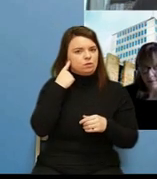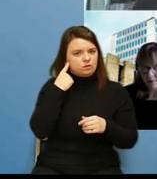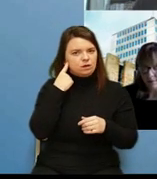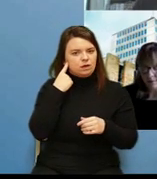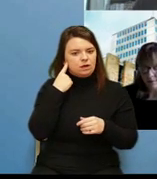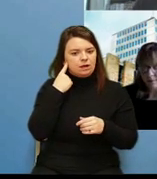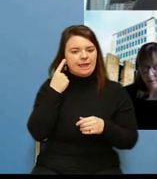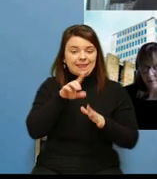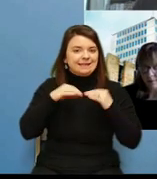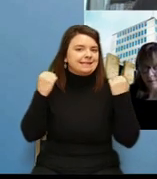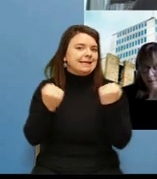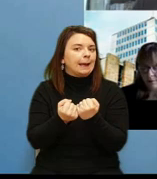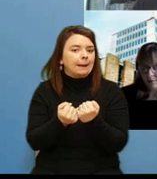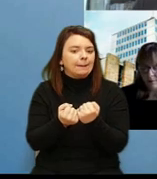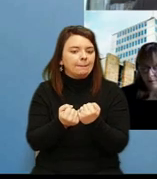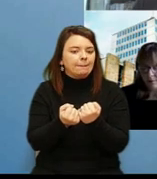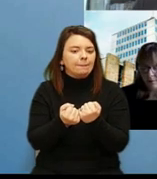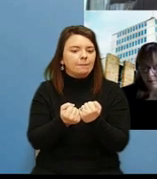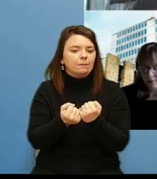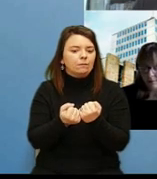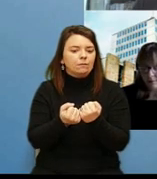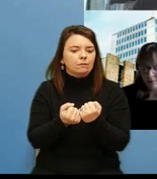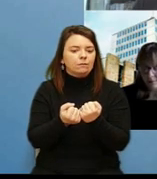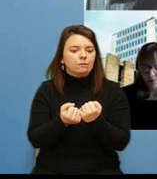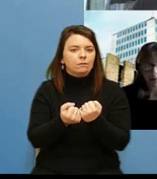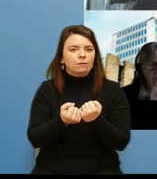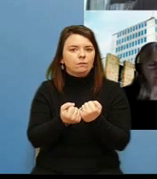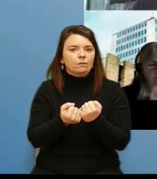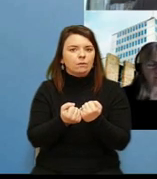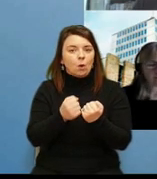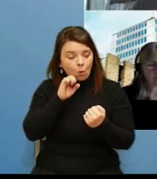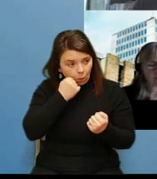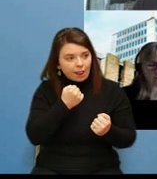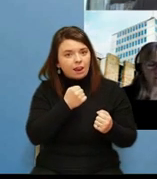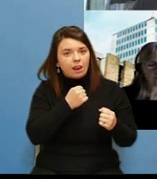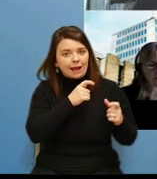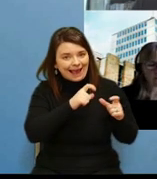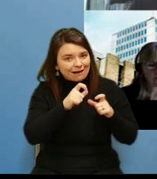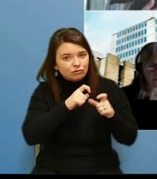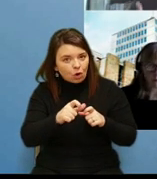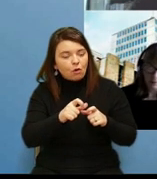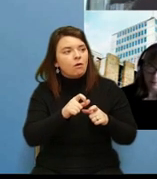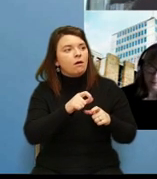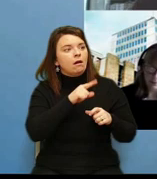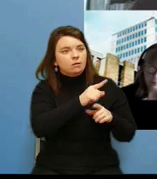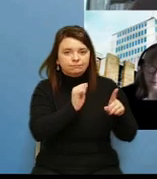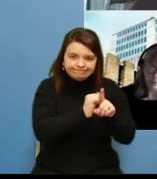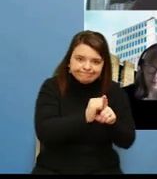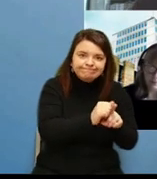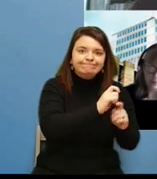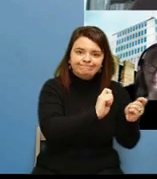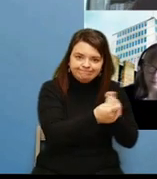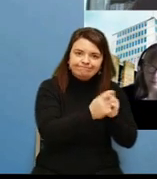that previously people hadn't thought about that come out of it, that the team won't be sort of packed off and sent off to do something else. We're going to